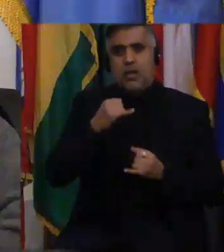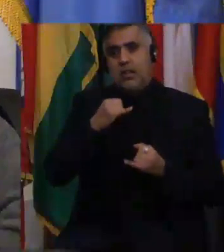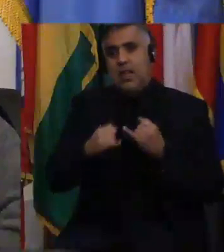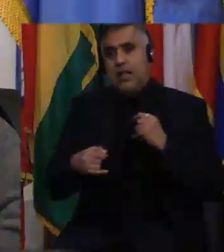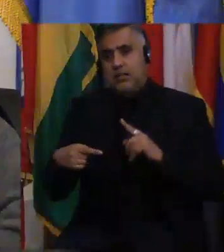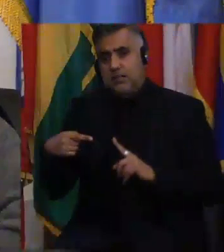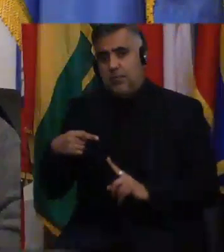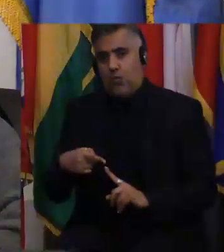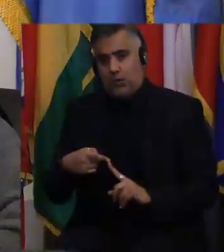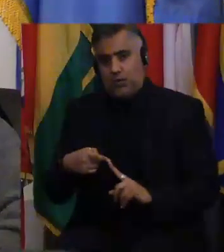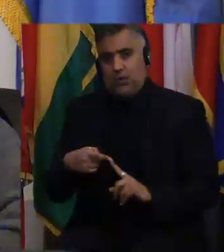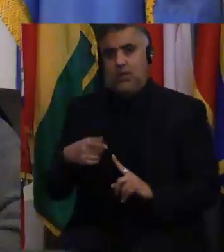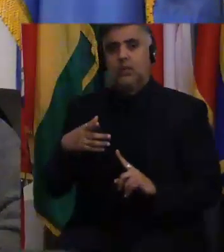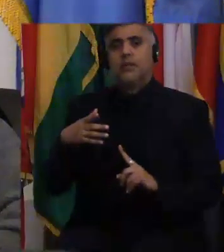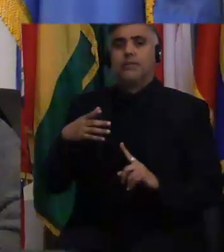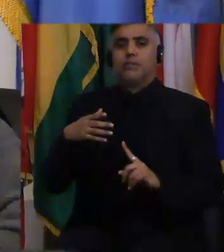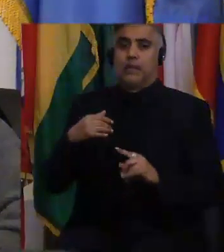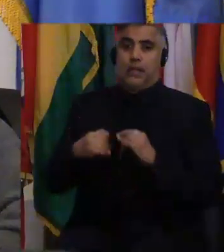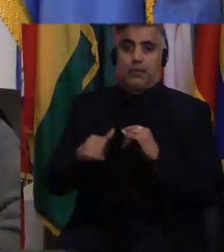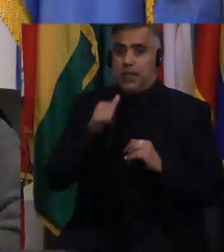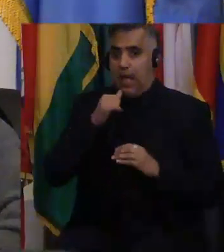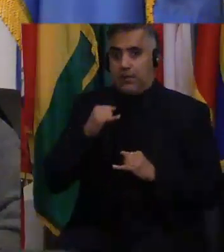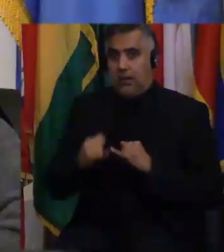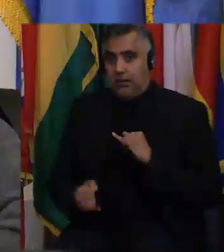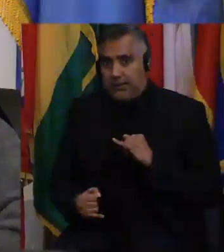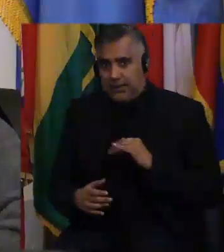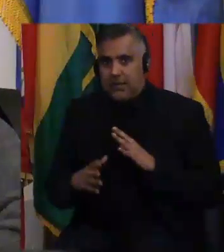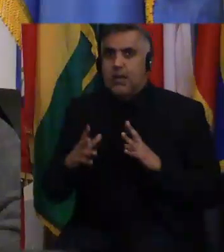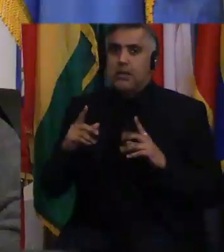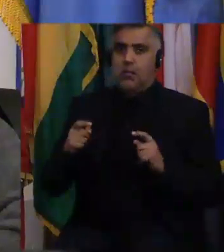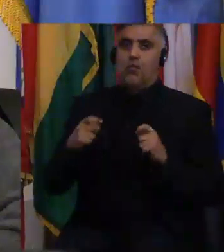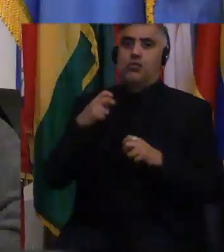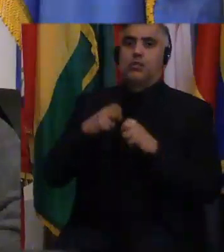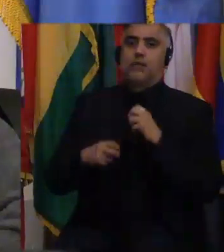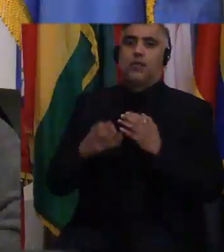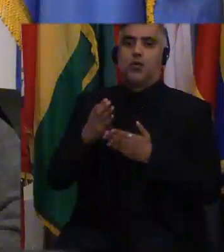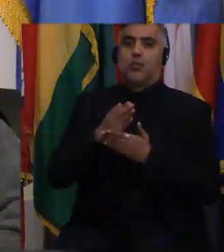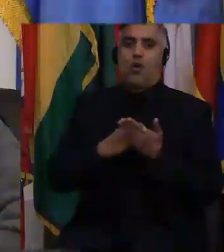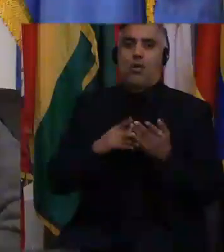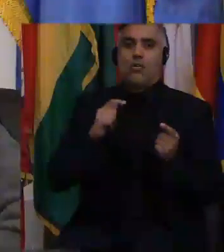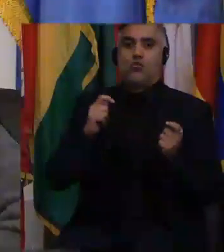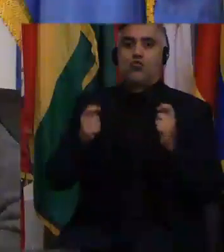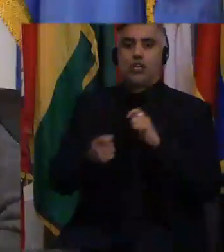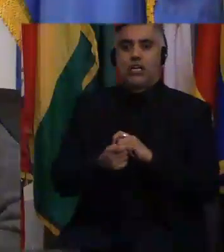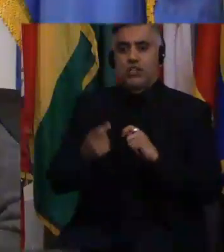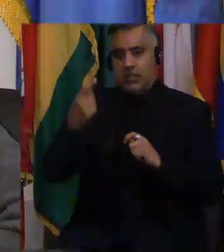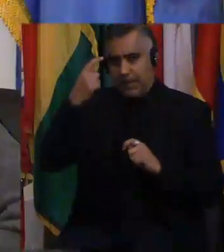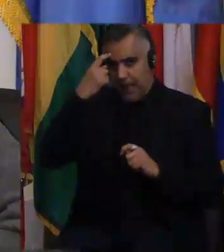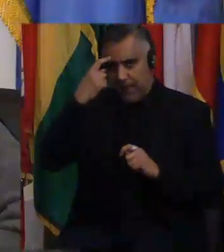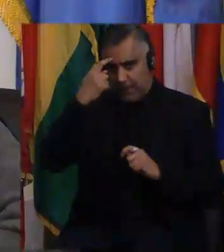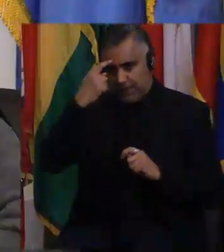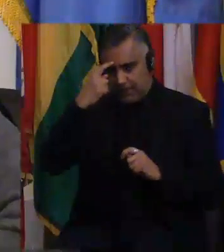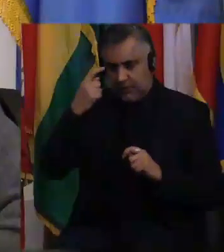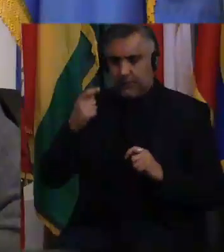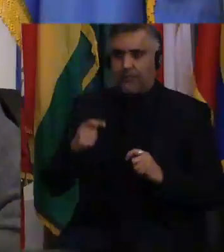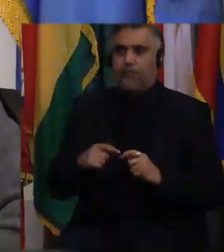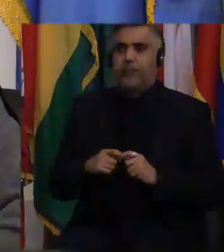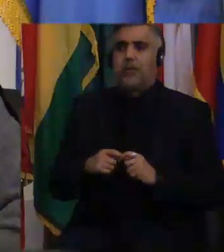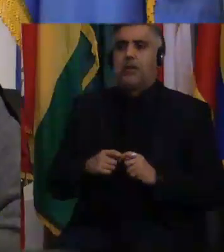to say, and that is the last but not the least, the most difficult part, of course, is to change the mindsets. And a lot